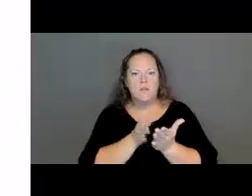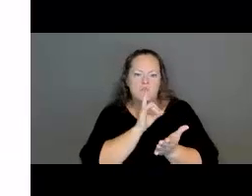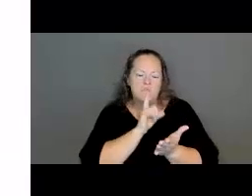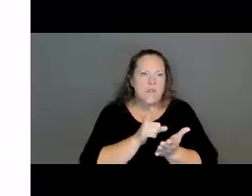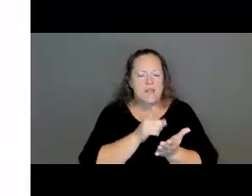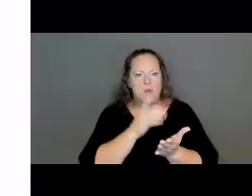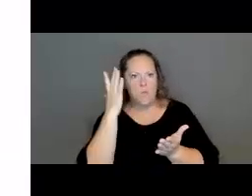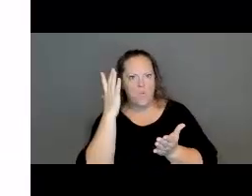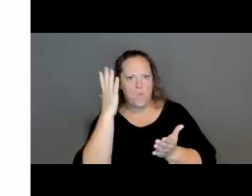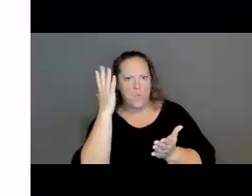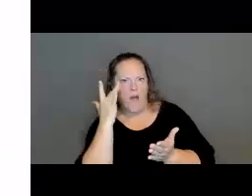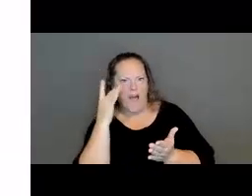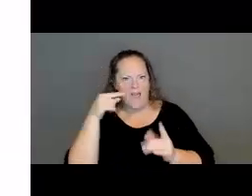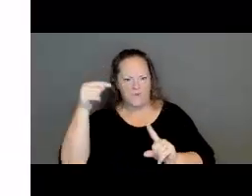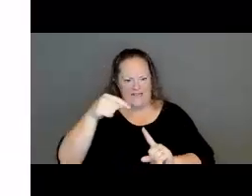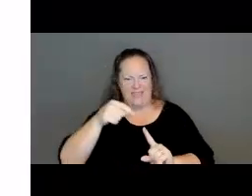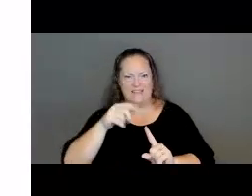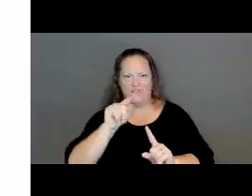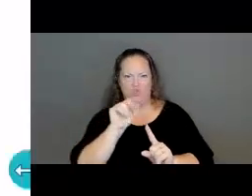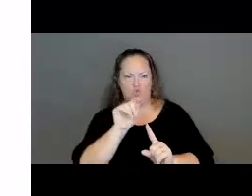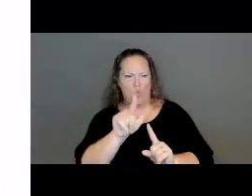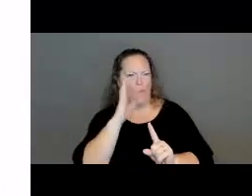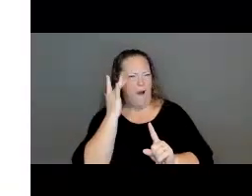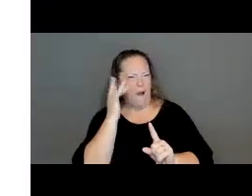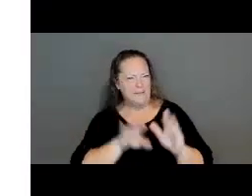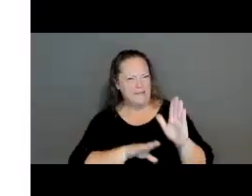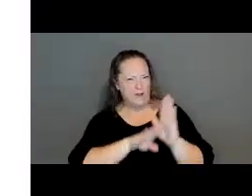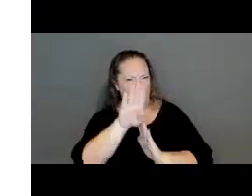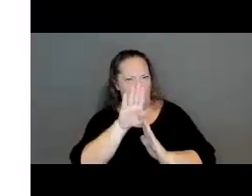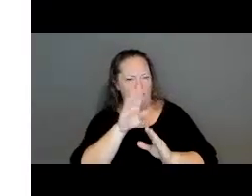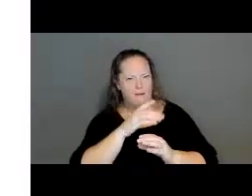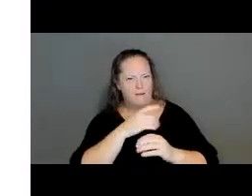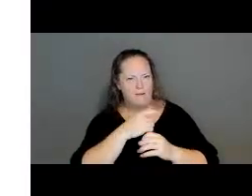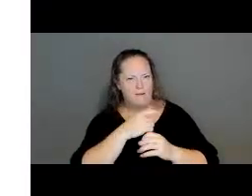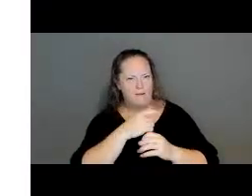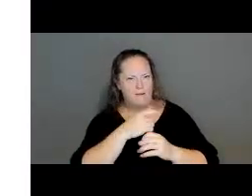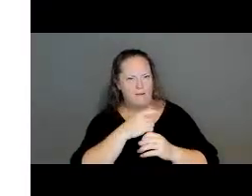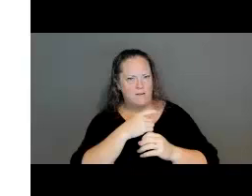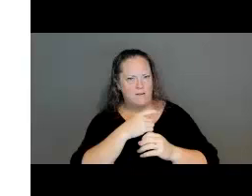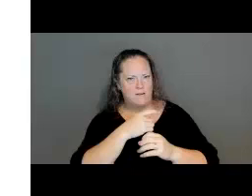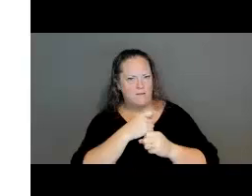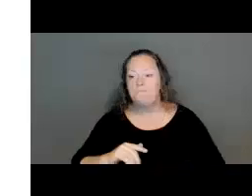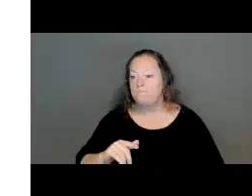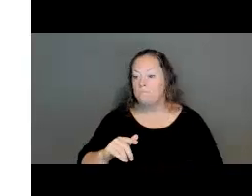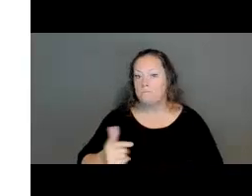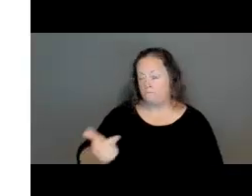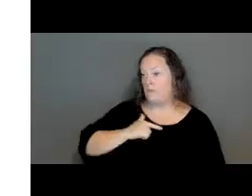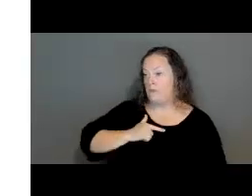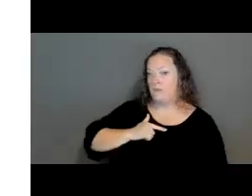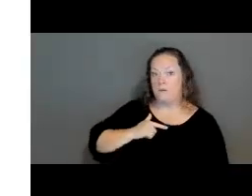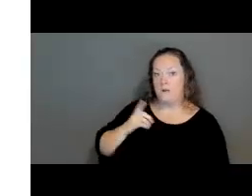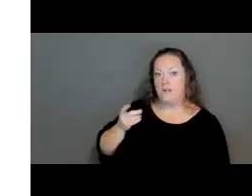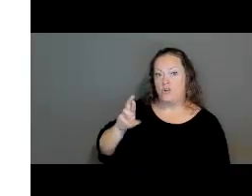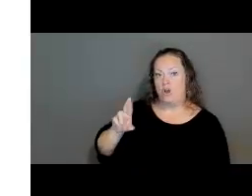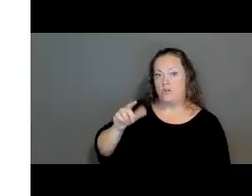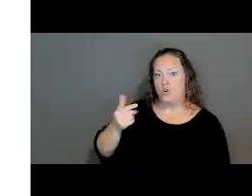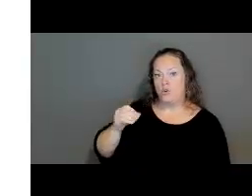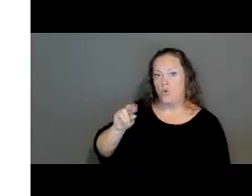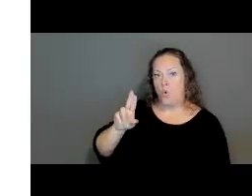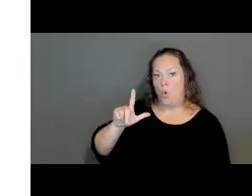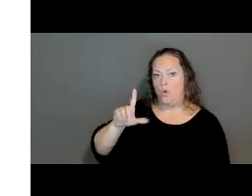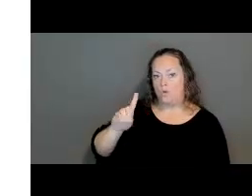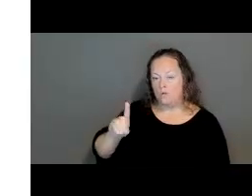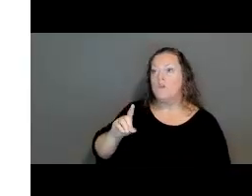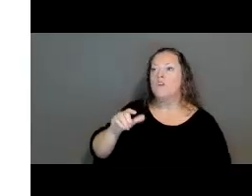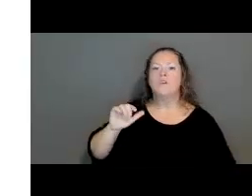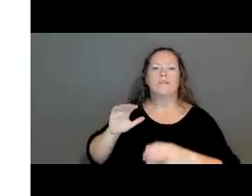why was this tool created. Bill? Sure, thanks, Diana. So the Climate Hub Network is about